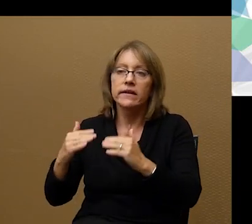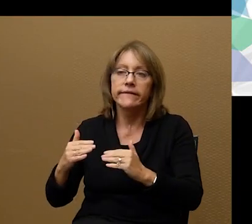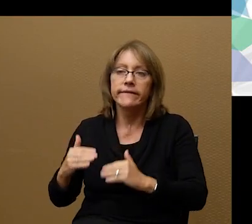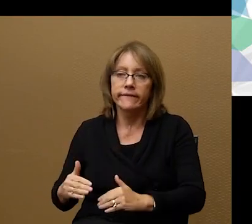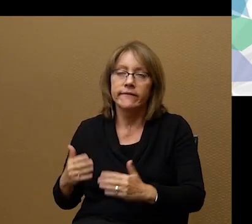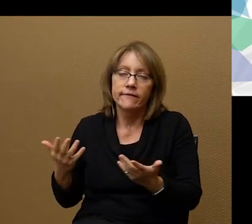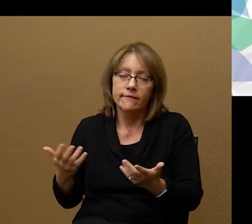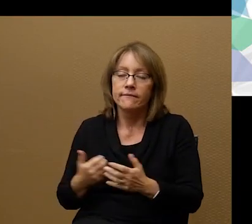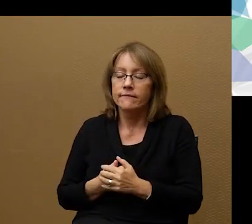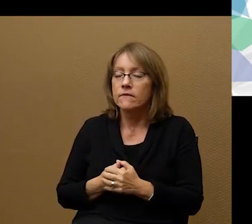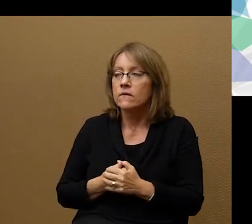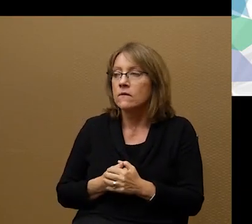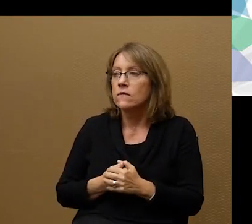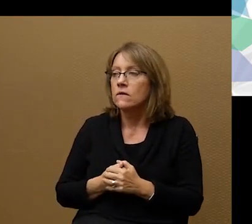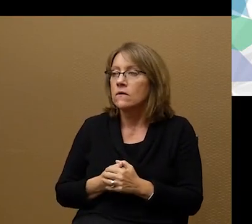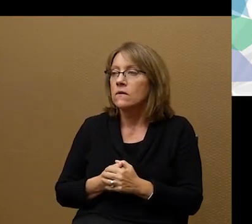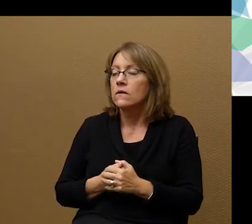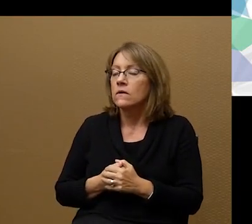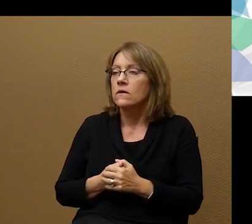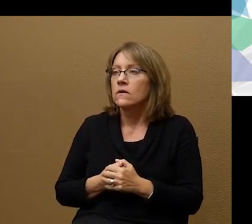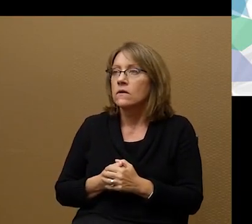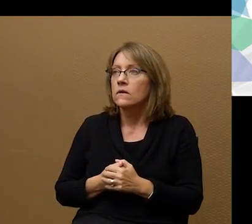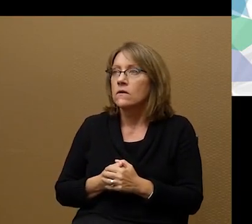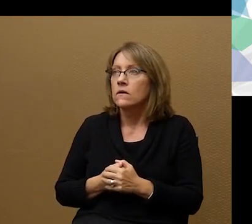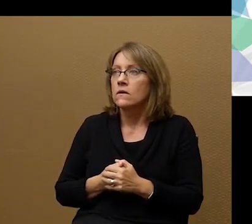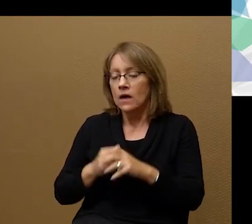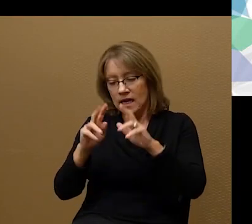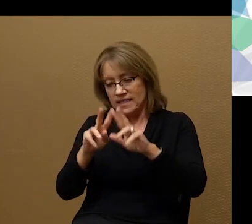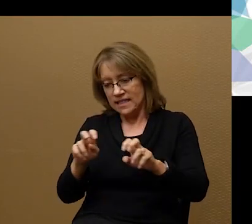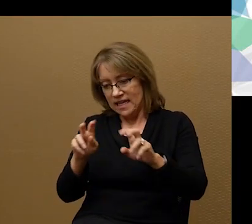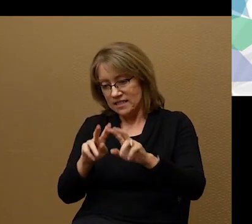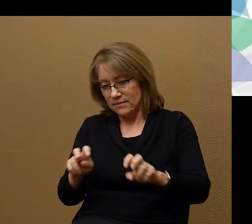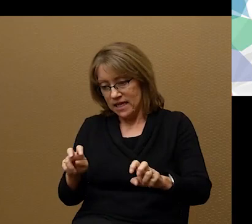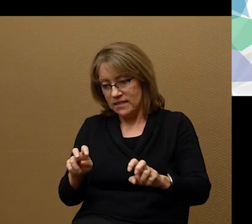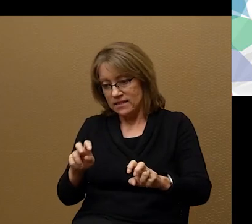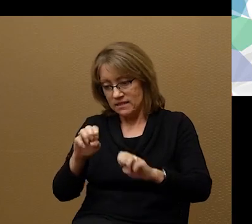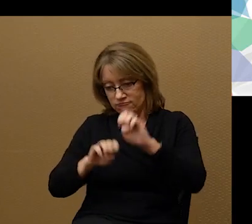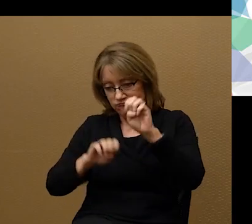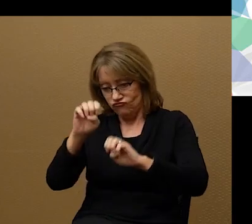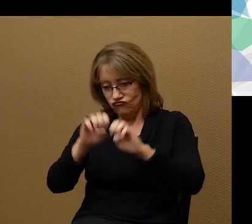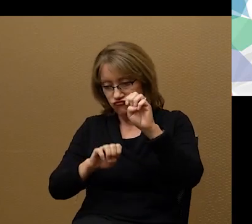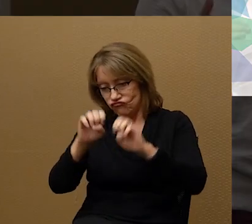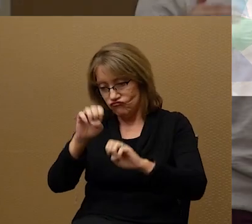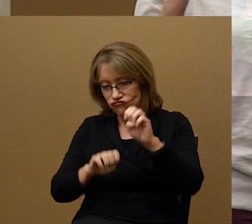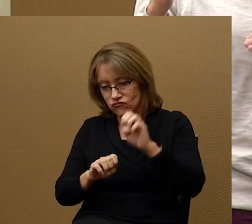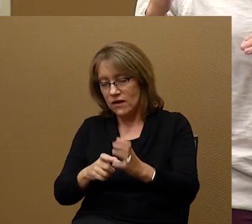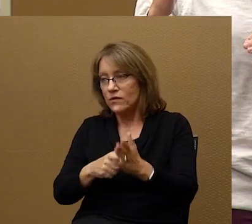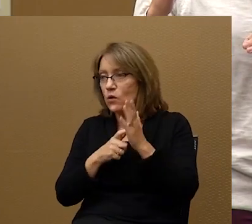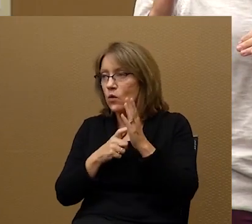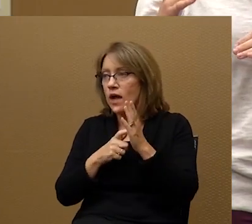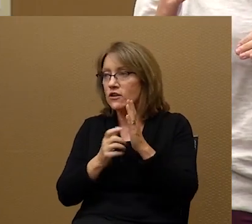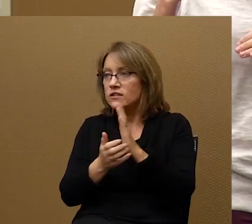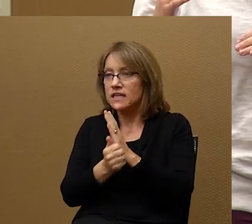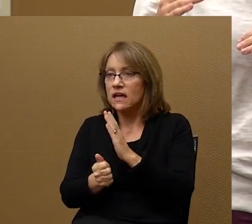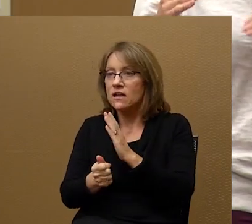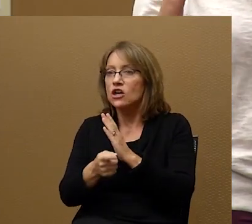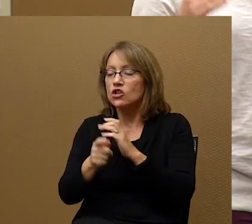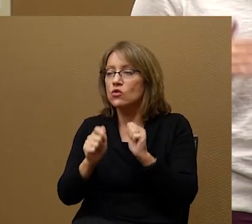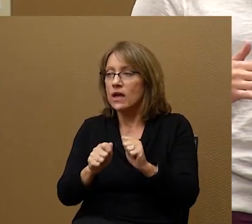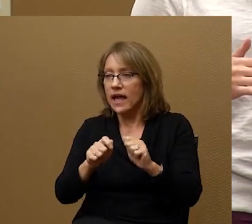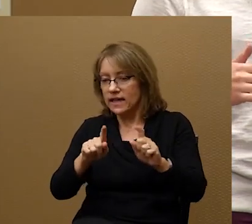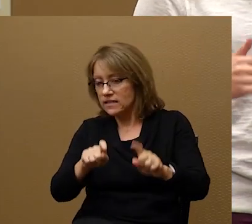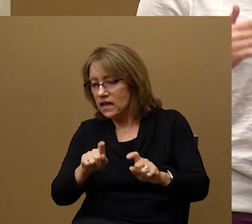The assessment of the required skills is an assessment that you can give to decide how high the child